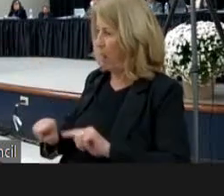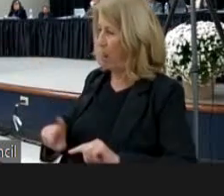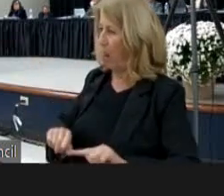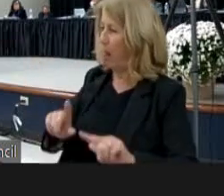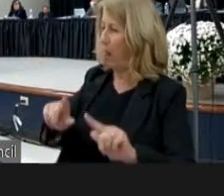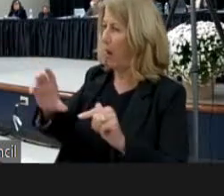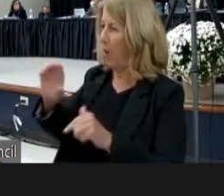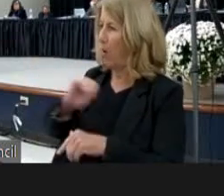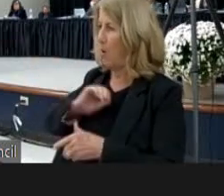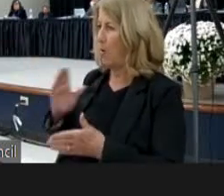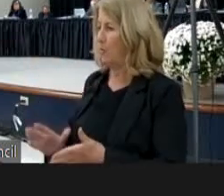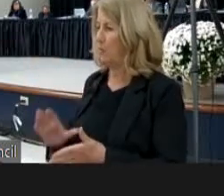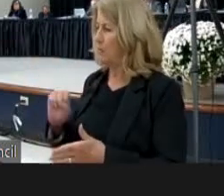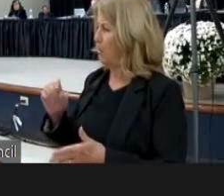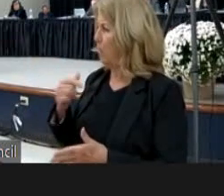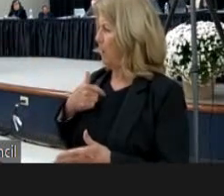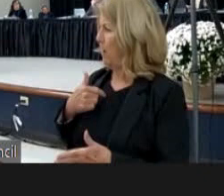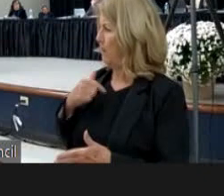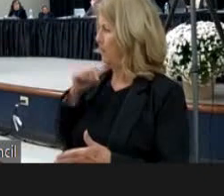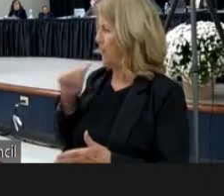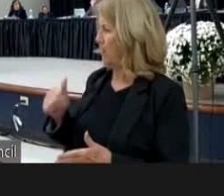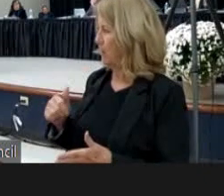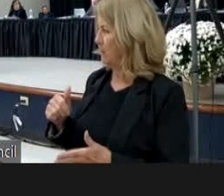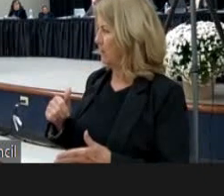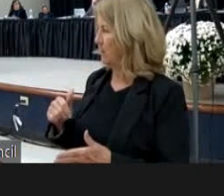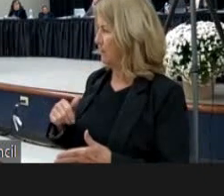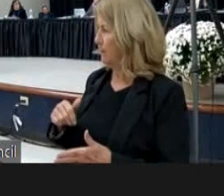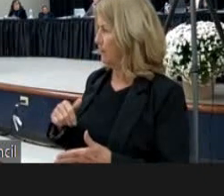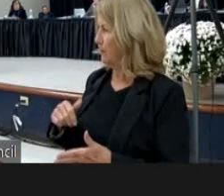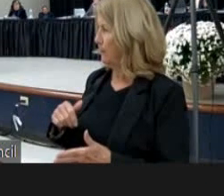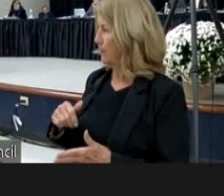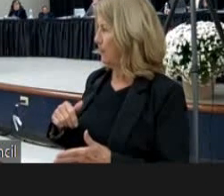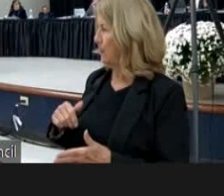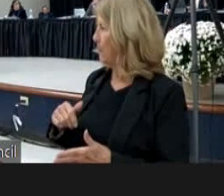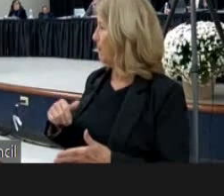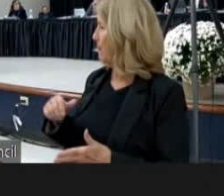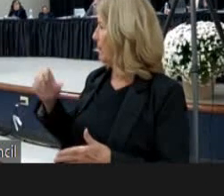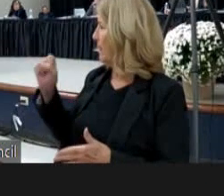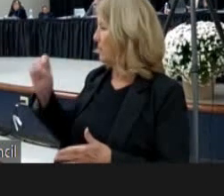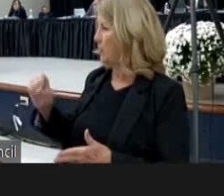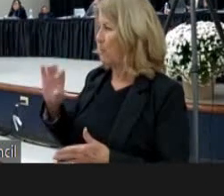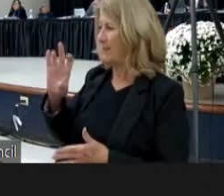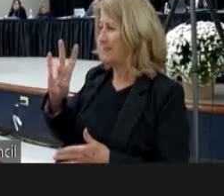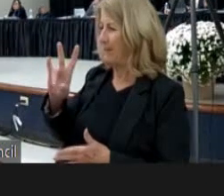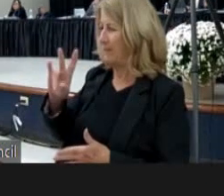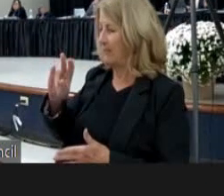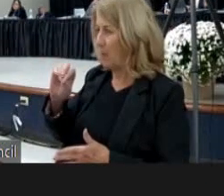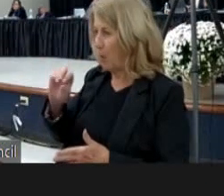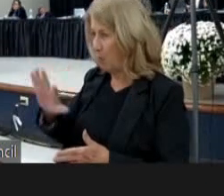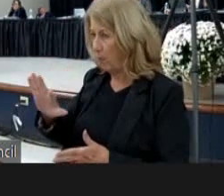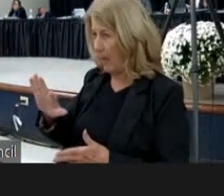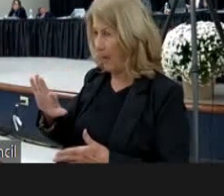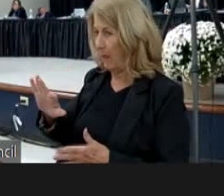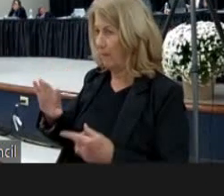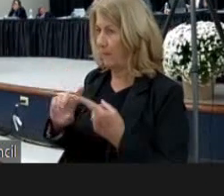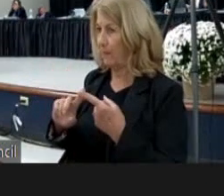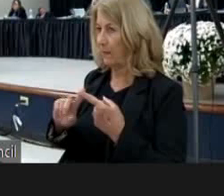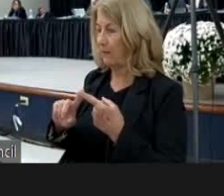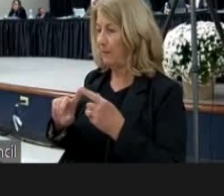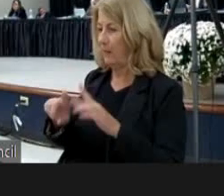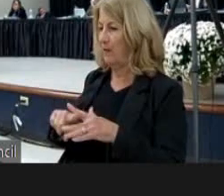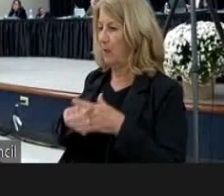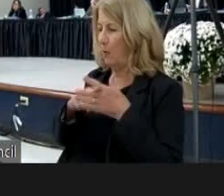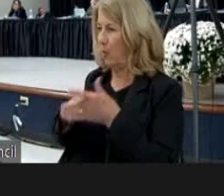So, okay. We've ever done that before? Had a blanket one? Yeah, so 1705, the